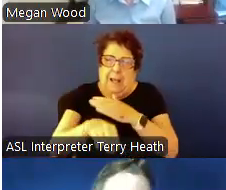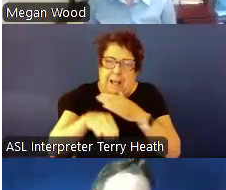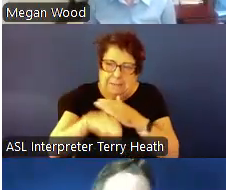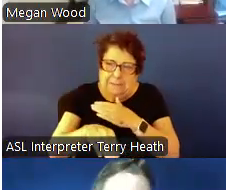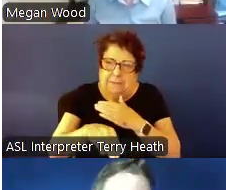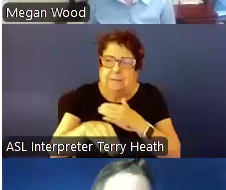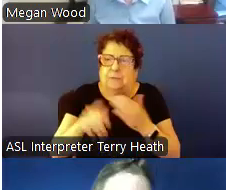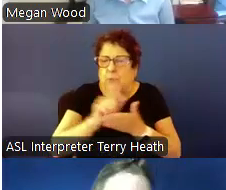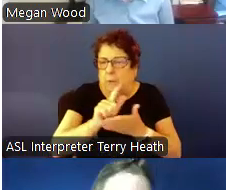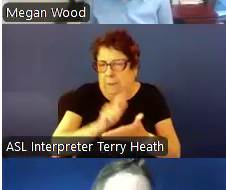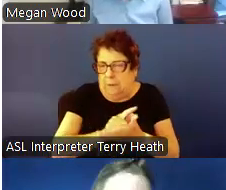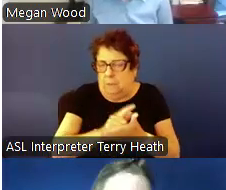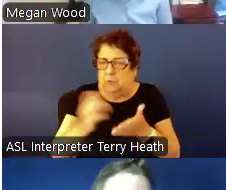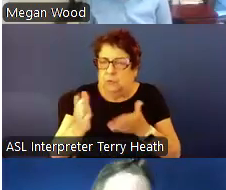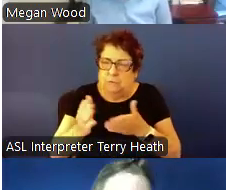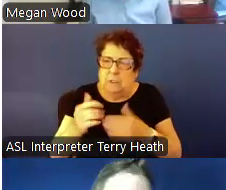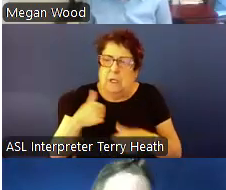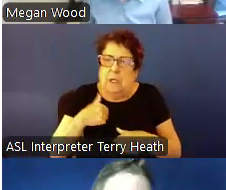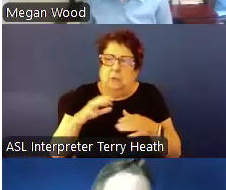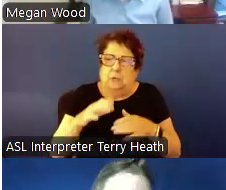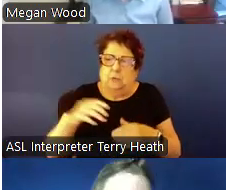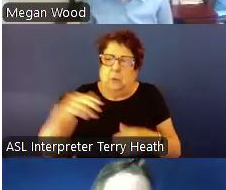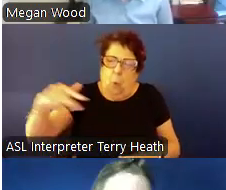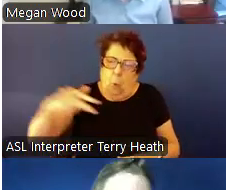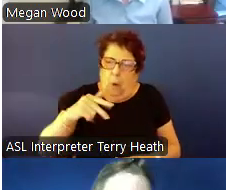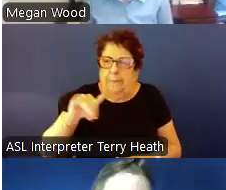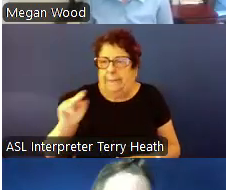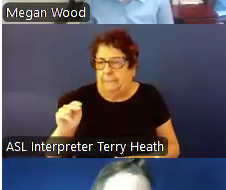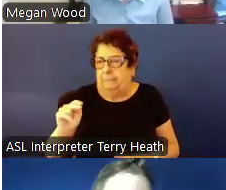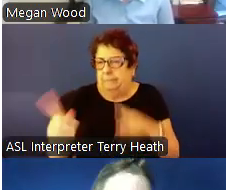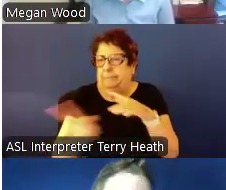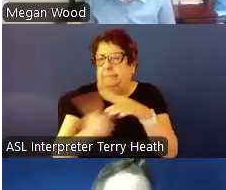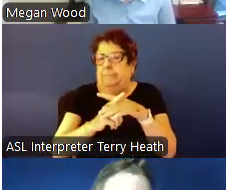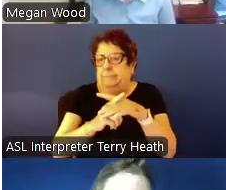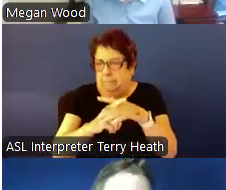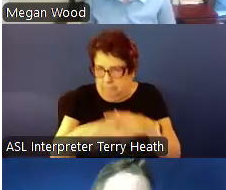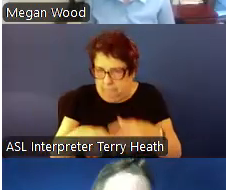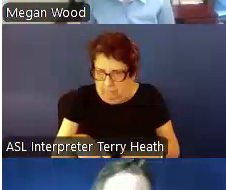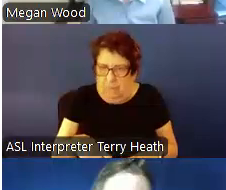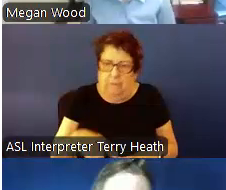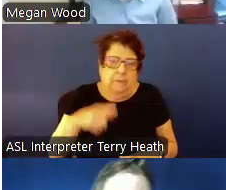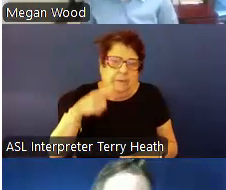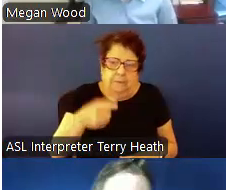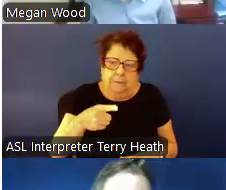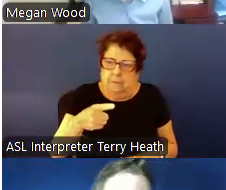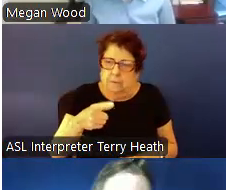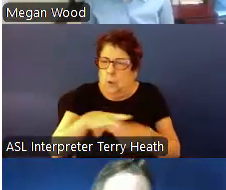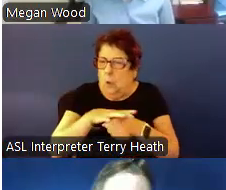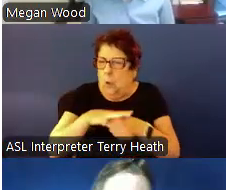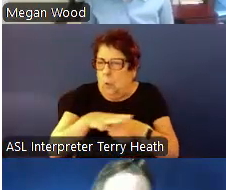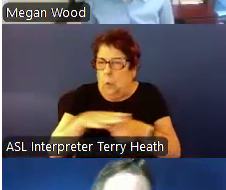with other staff members from my office in a local housing authority apartment building for older and